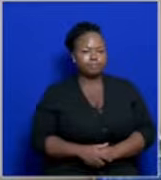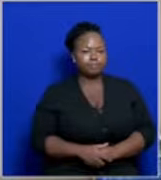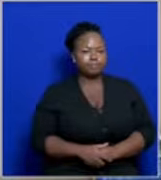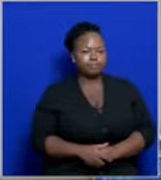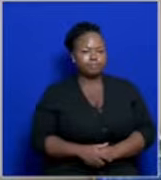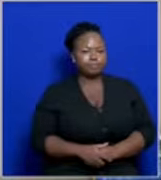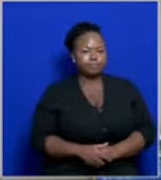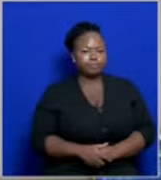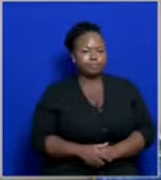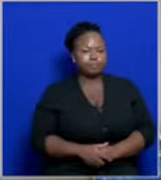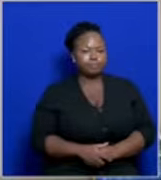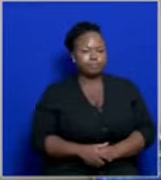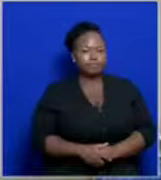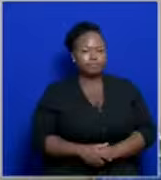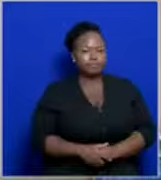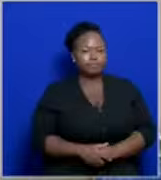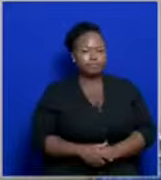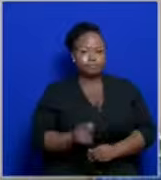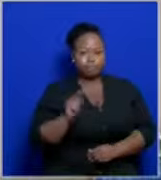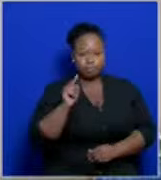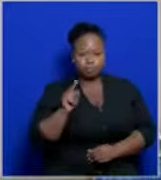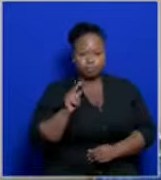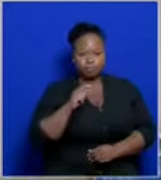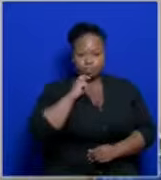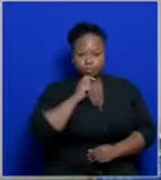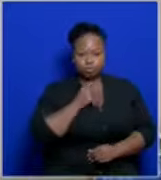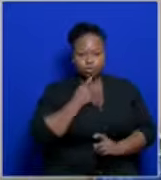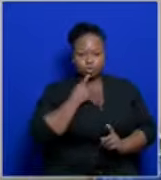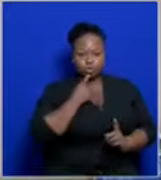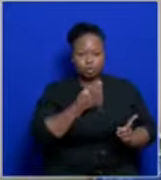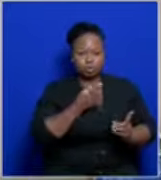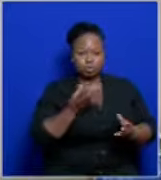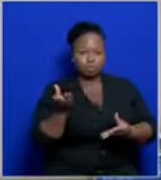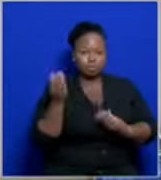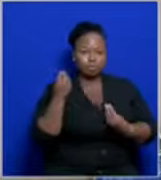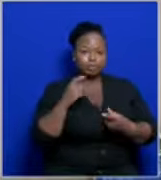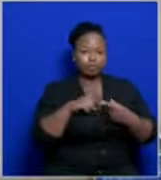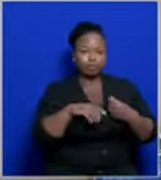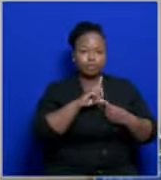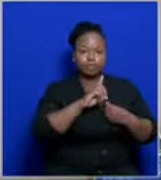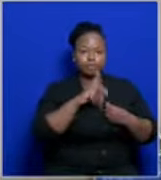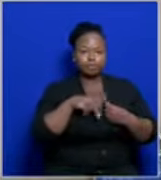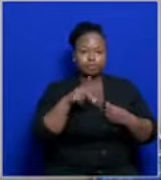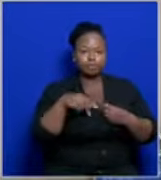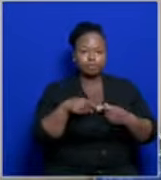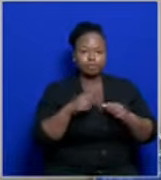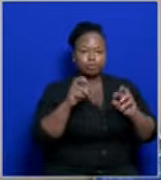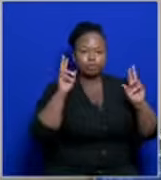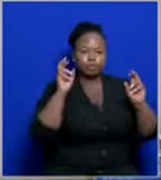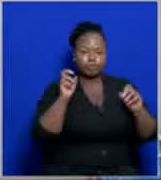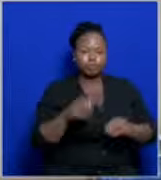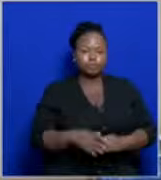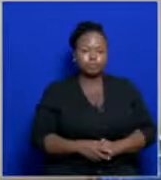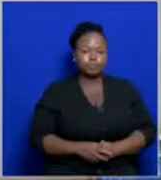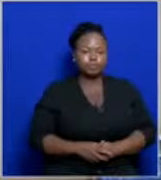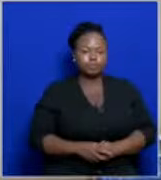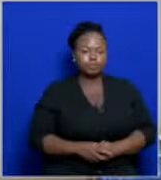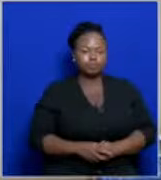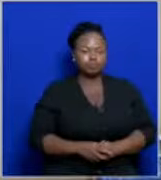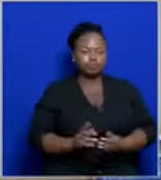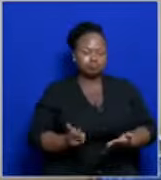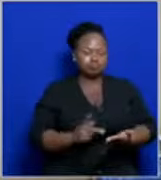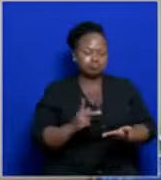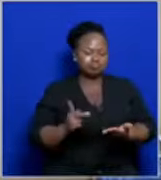Are those the directives you say you received from the DPP regarding this matter? Yes, I see.